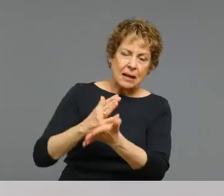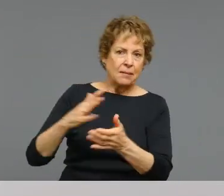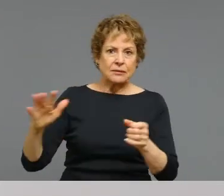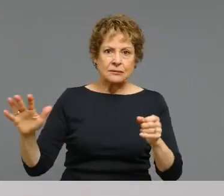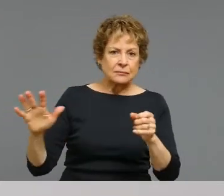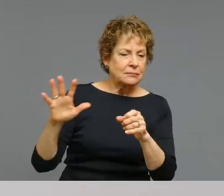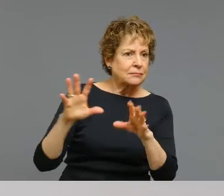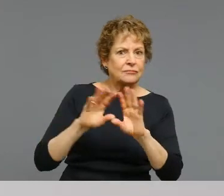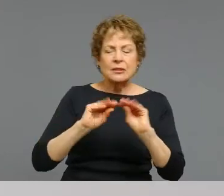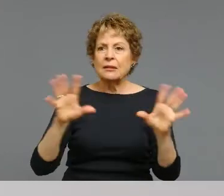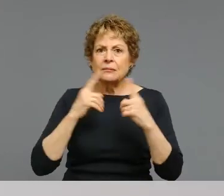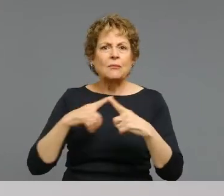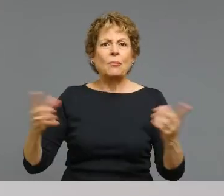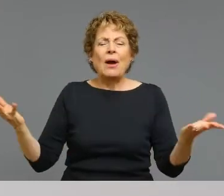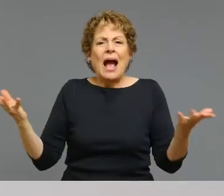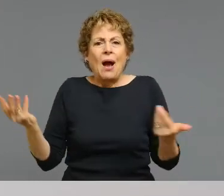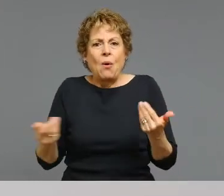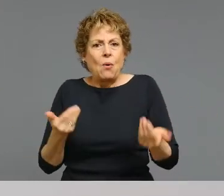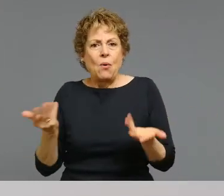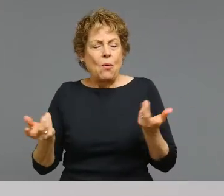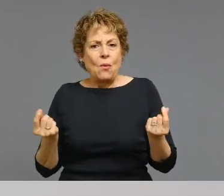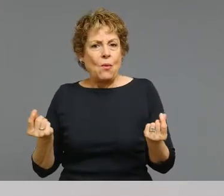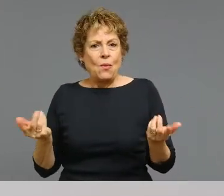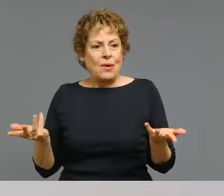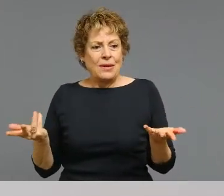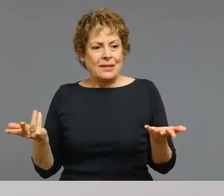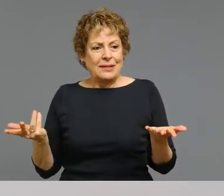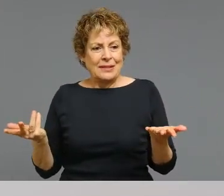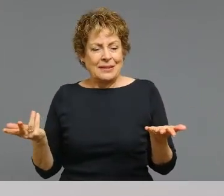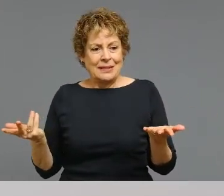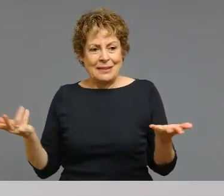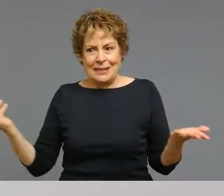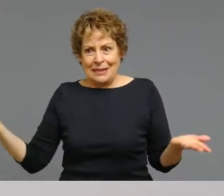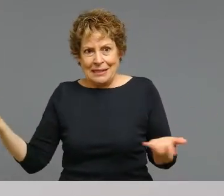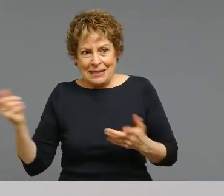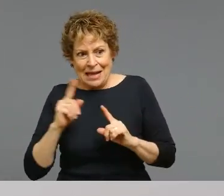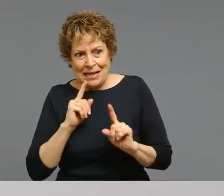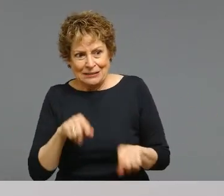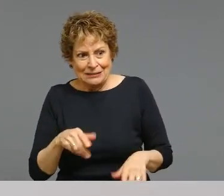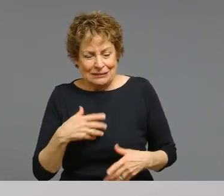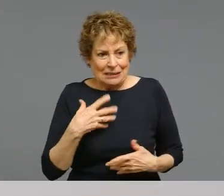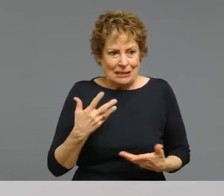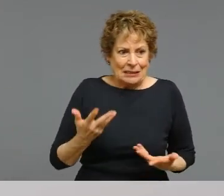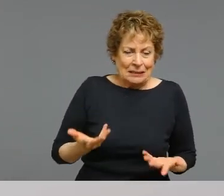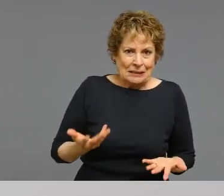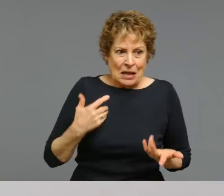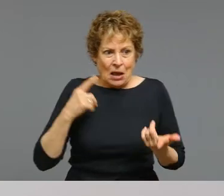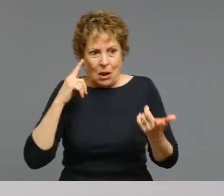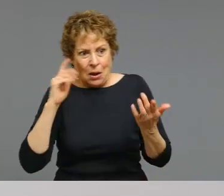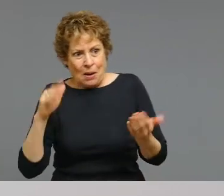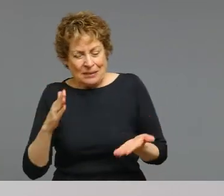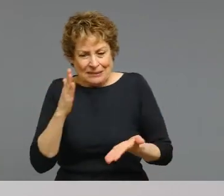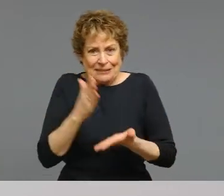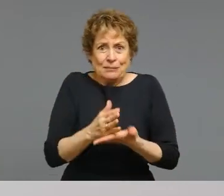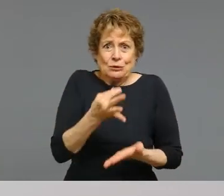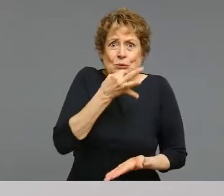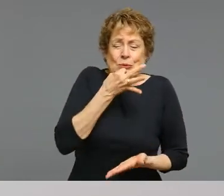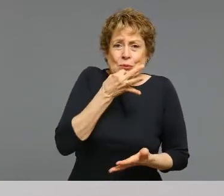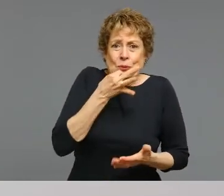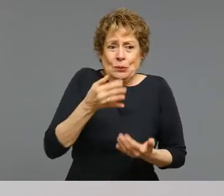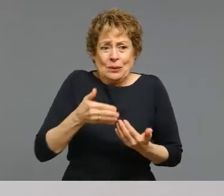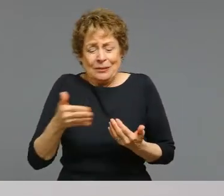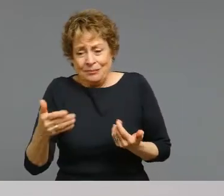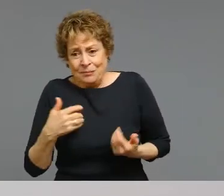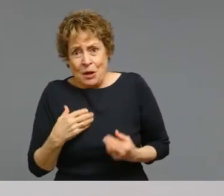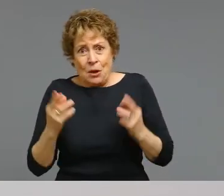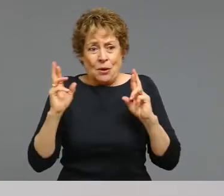I would hope that the pandemic could end soon. I think everyone is watching what's going on in India